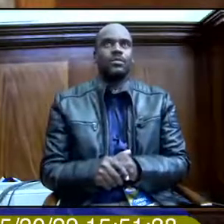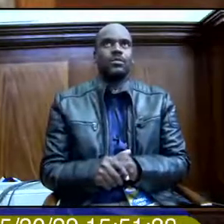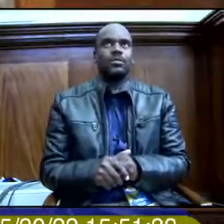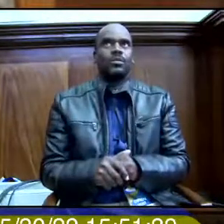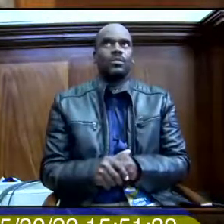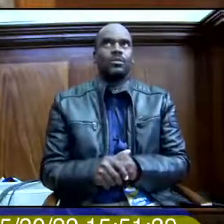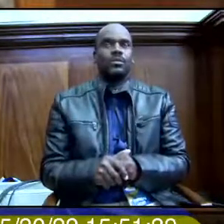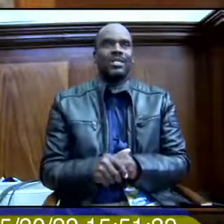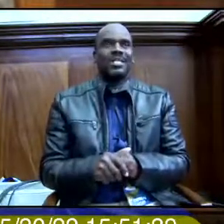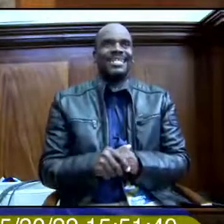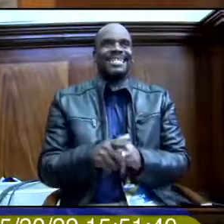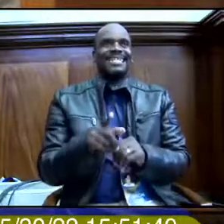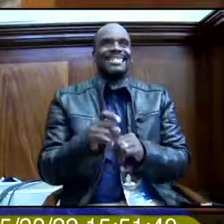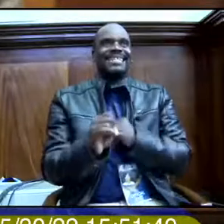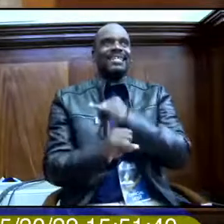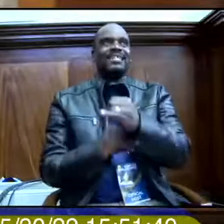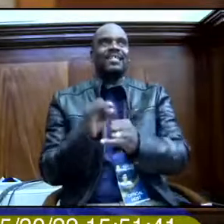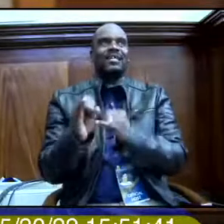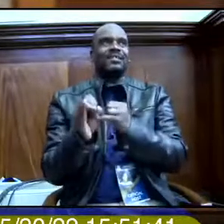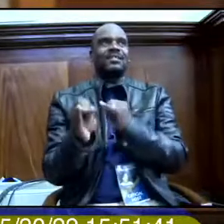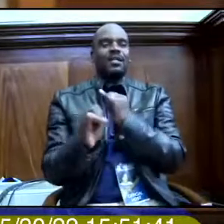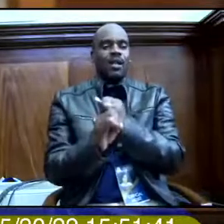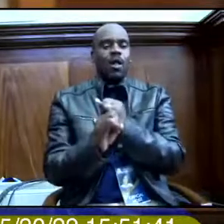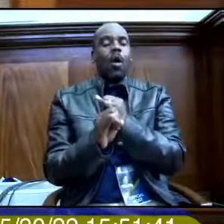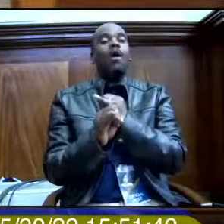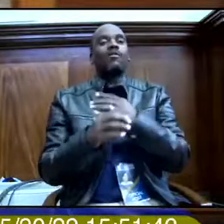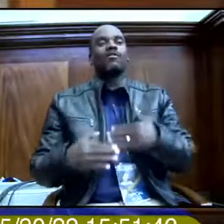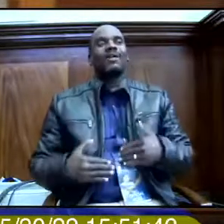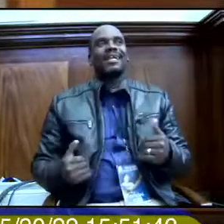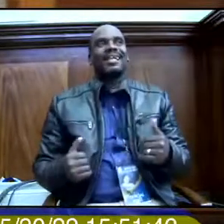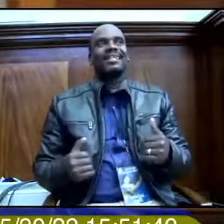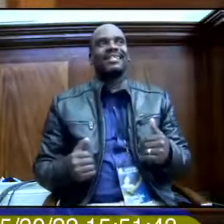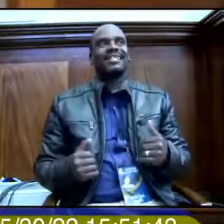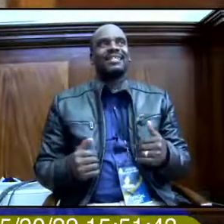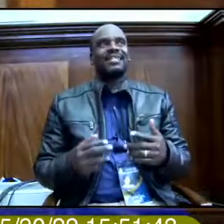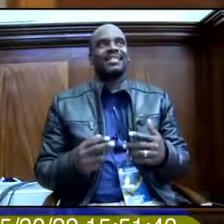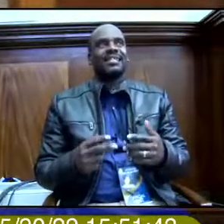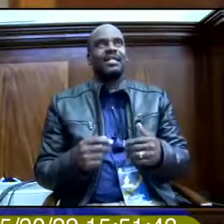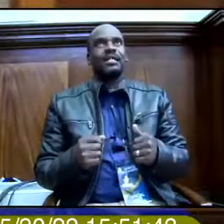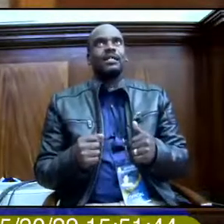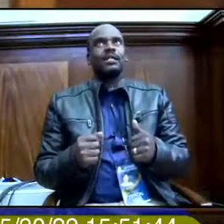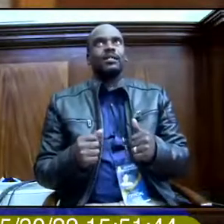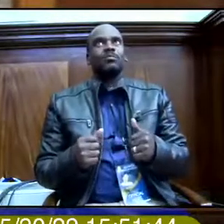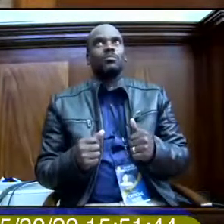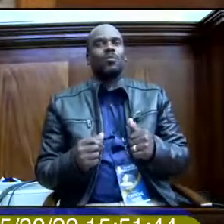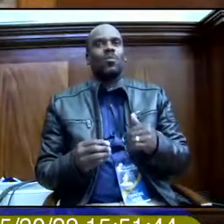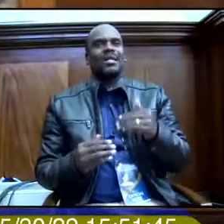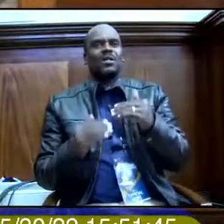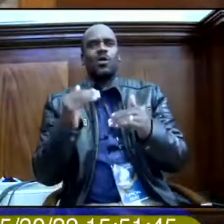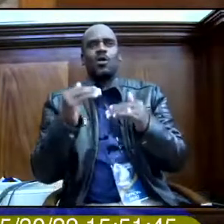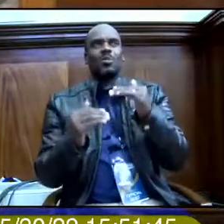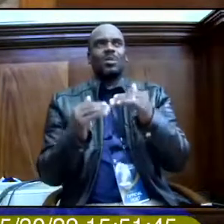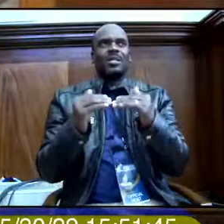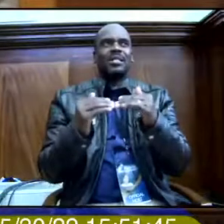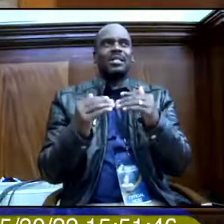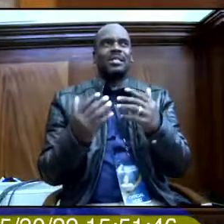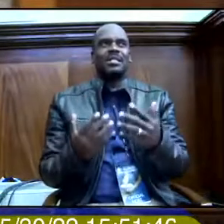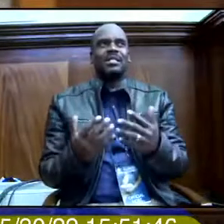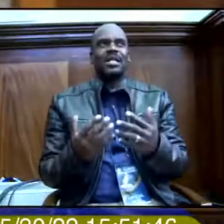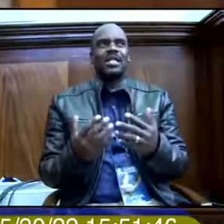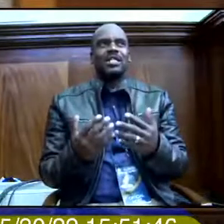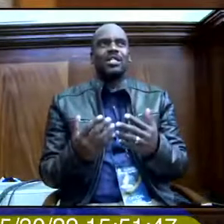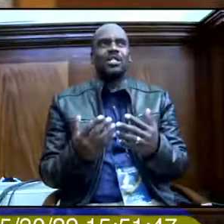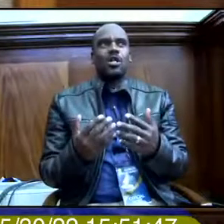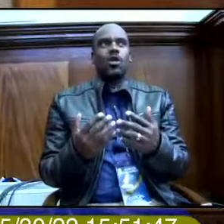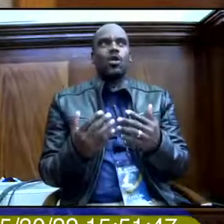the ministry of health does not enjoy as many and as much competencies in forcing existing current health